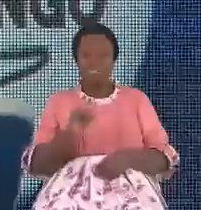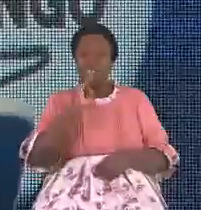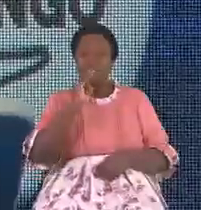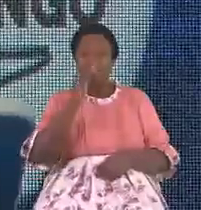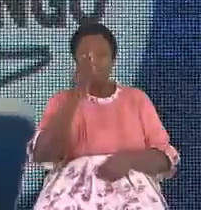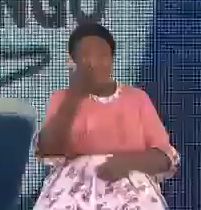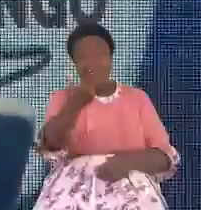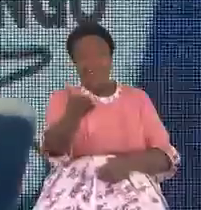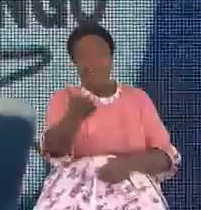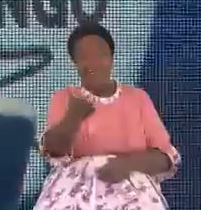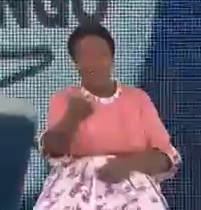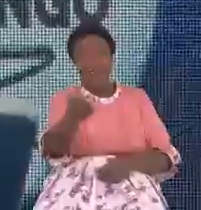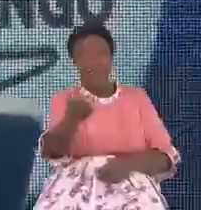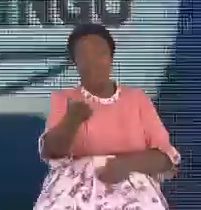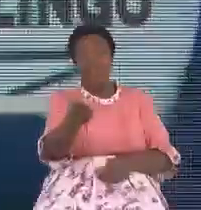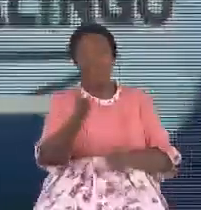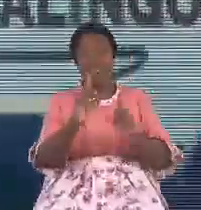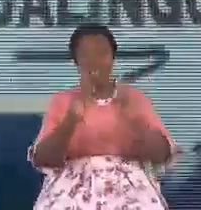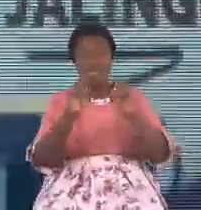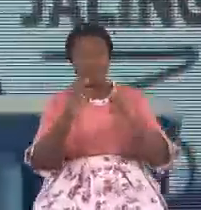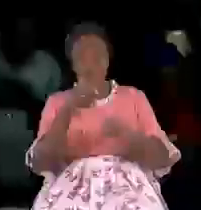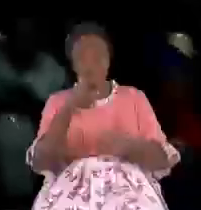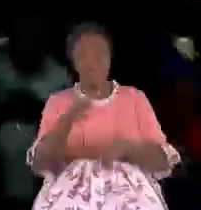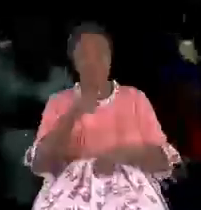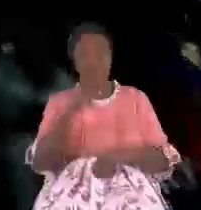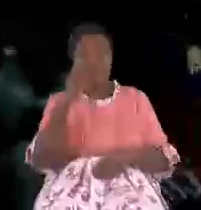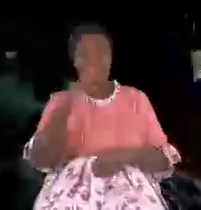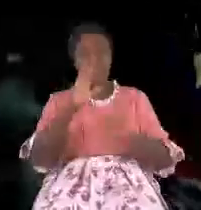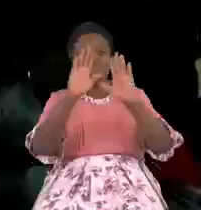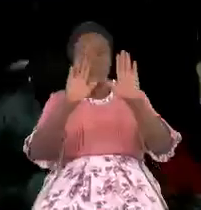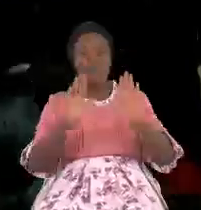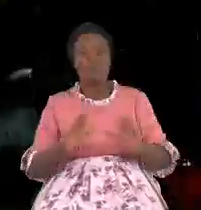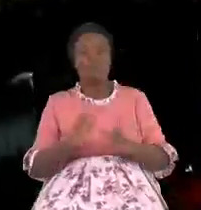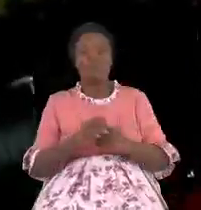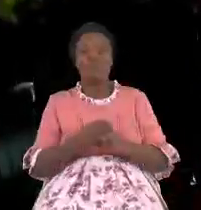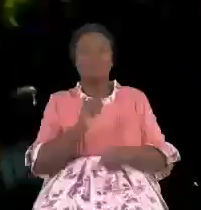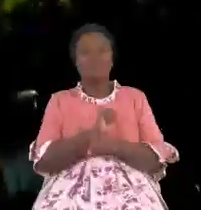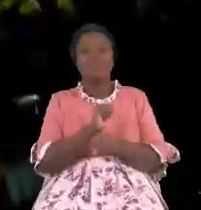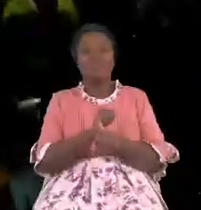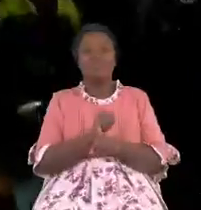there check up you see your miracle it has helped